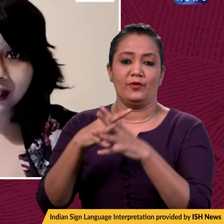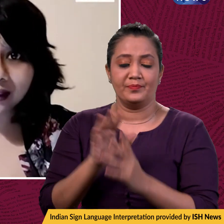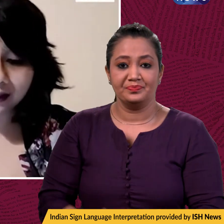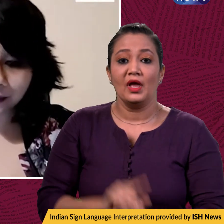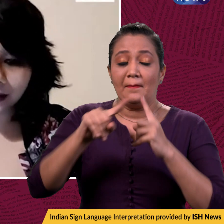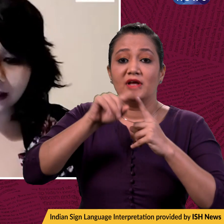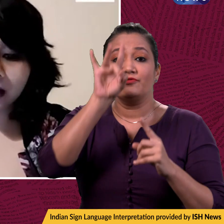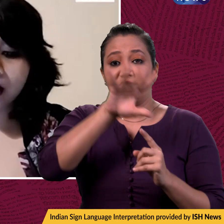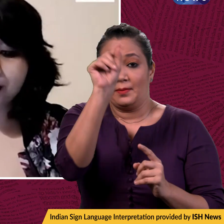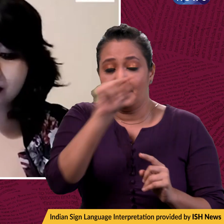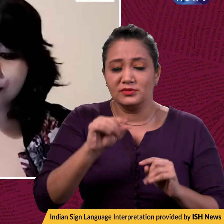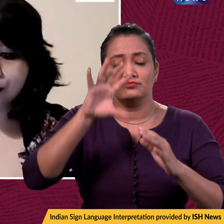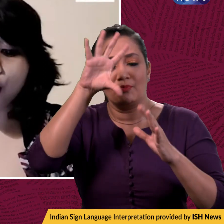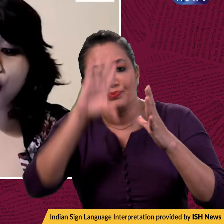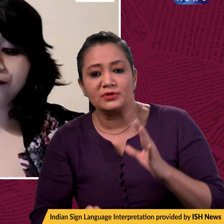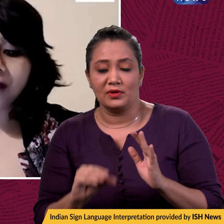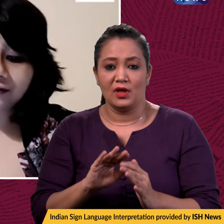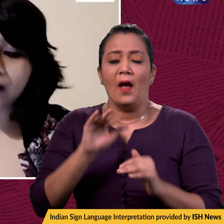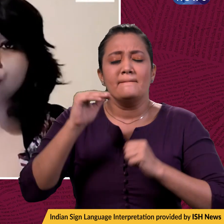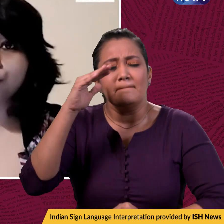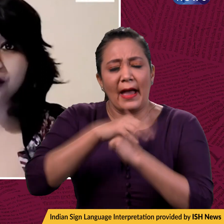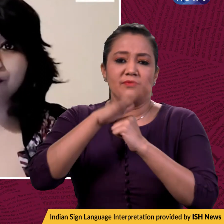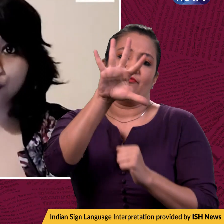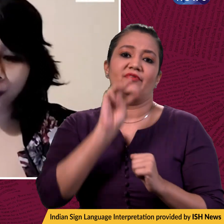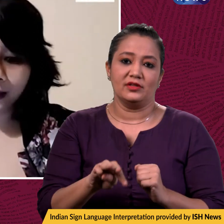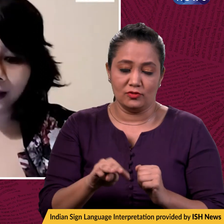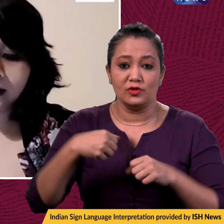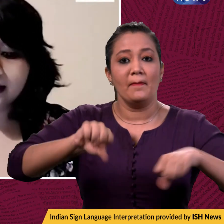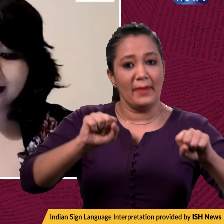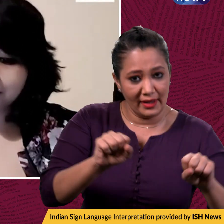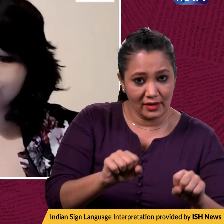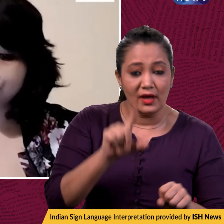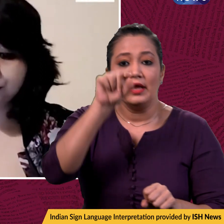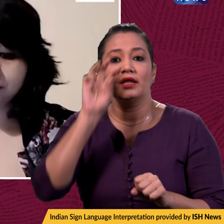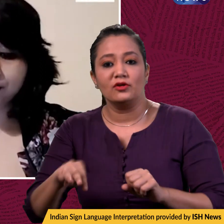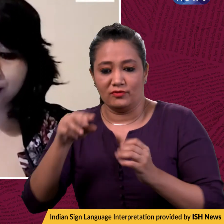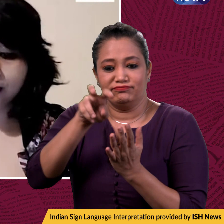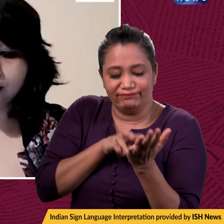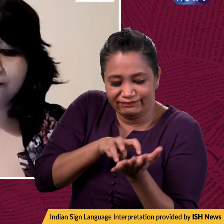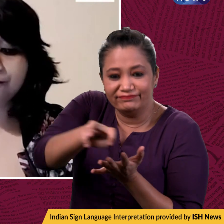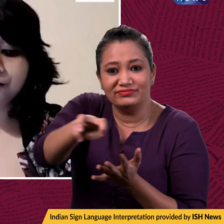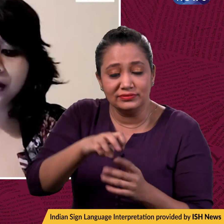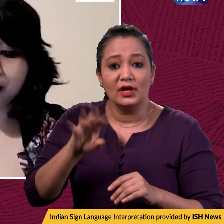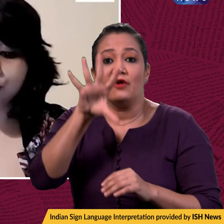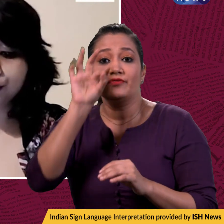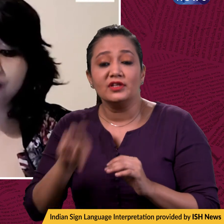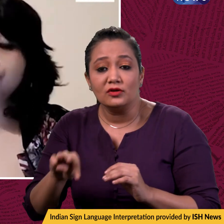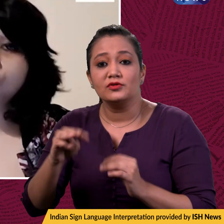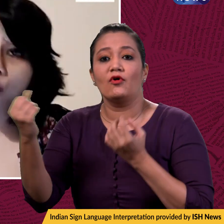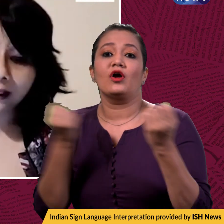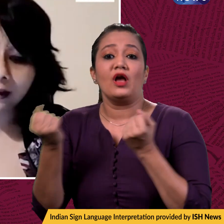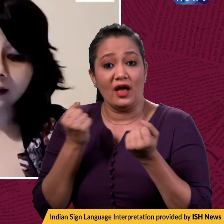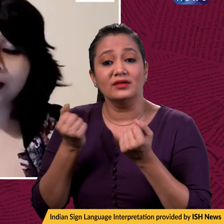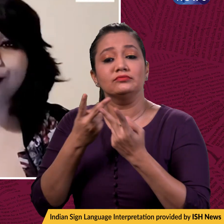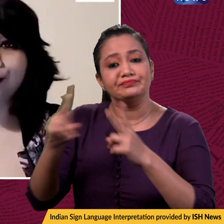15% subsidy, a maximum of 5,000 rupees for two-wheelers, 10,000 rupees for three-wheelers and 50,000 rupees